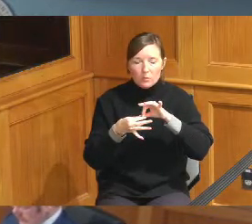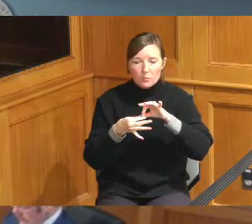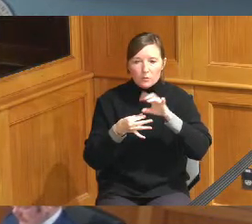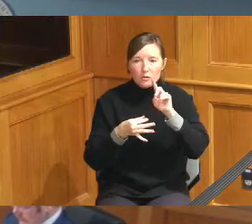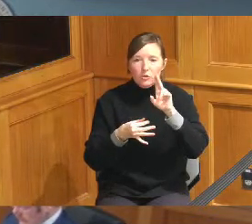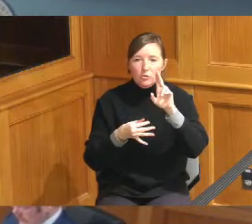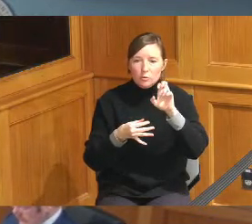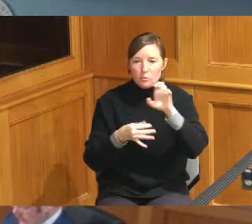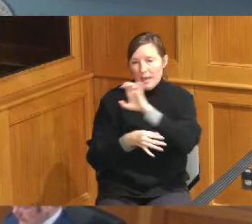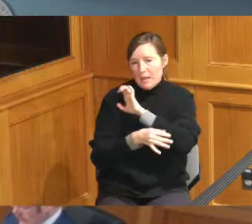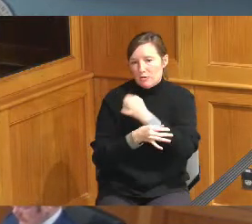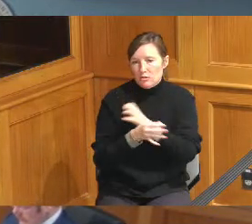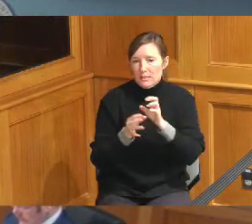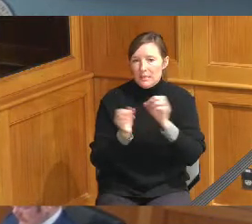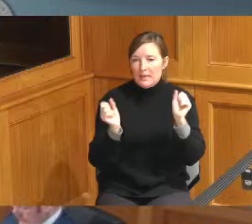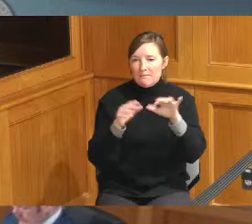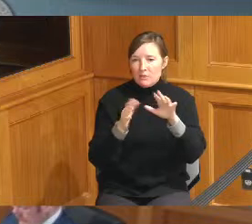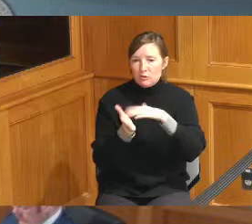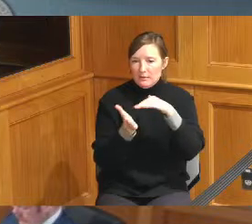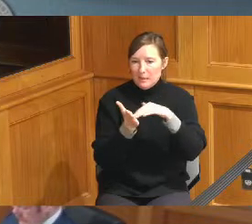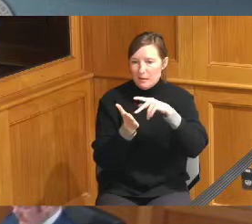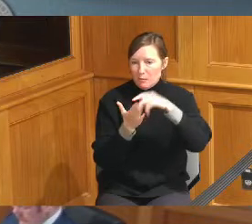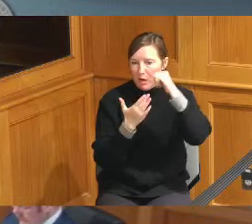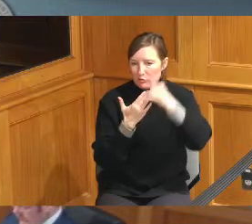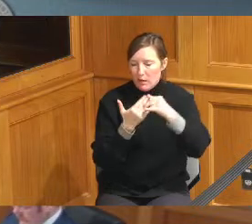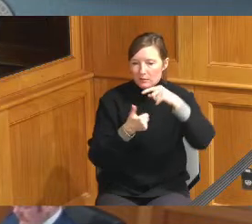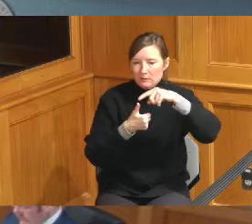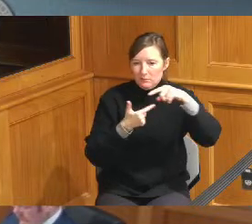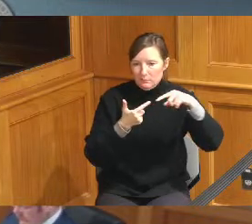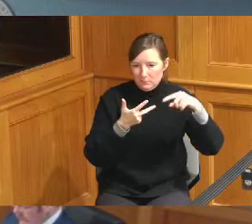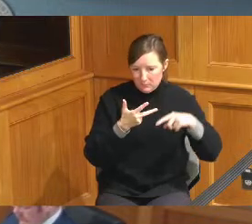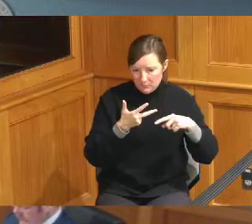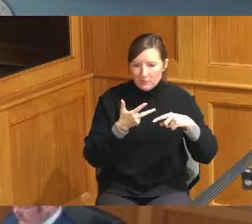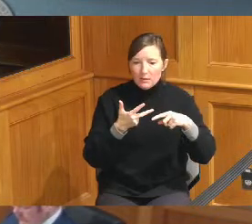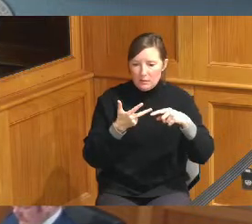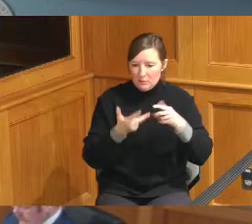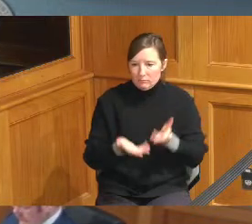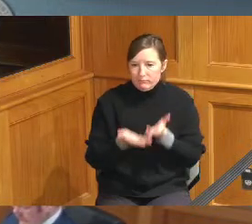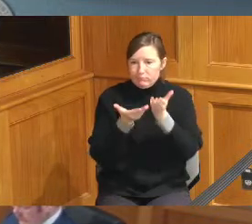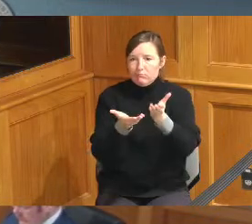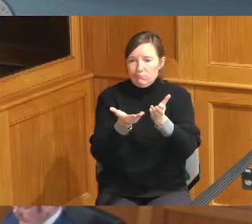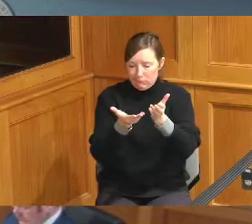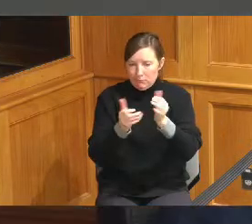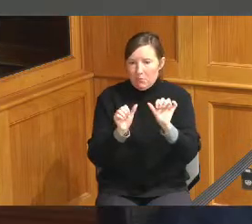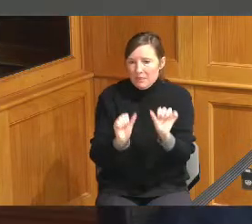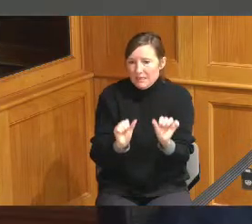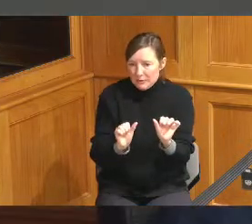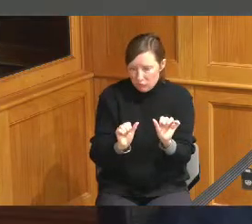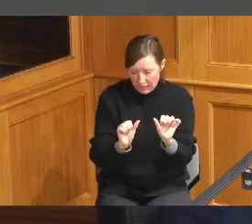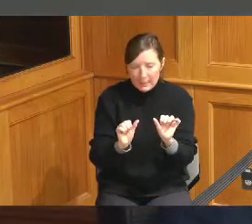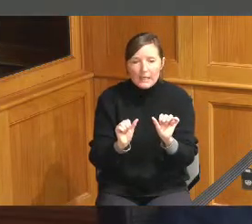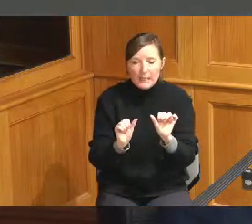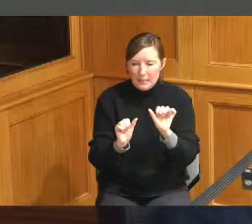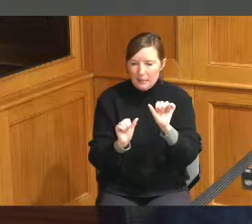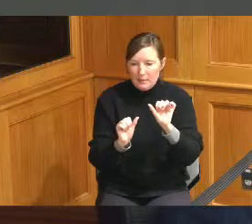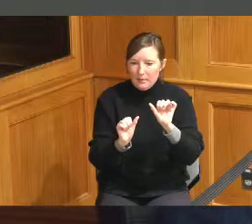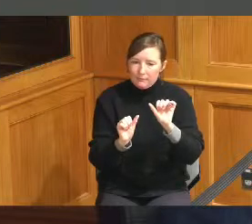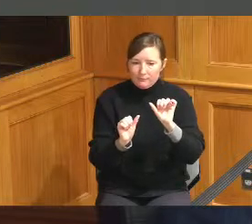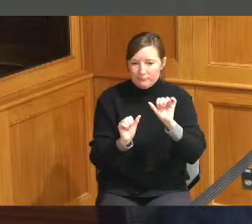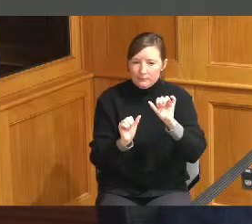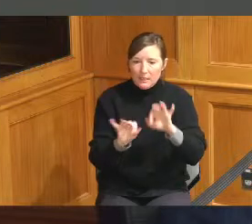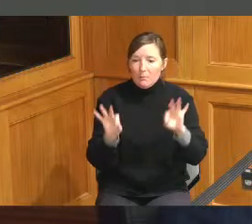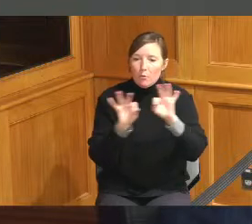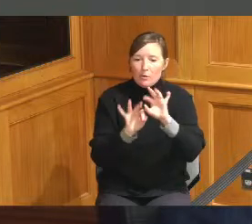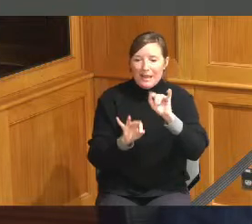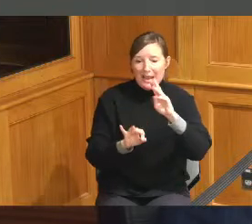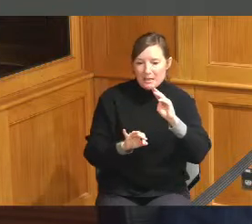Duke Energy Convention Center project. These are coming forward to the board potentially as by-leave item on Thursday, so just wanted to